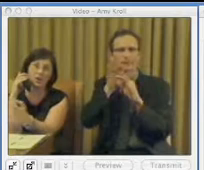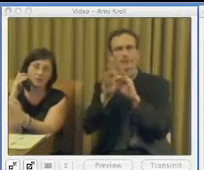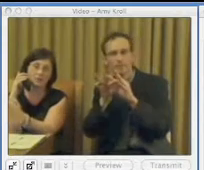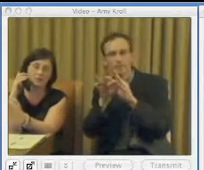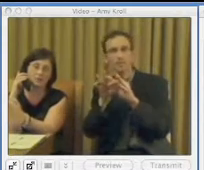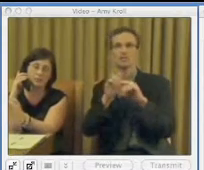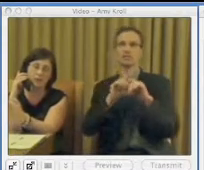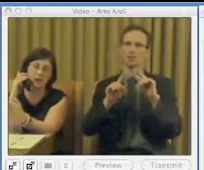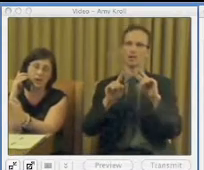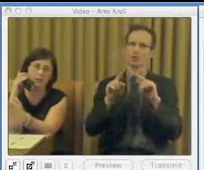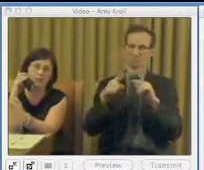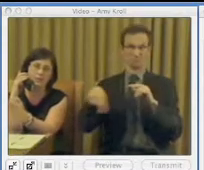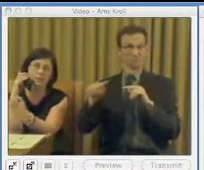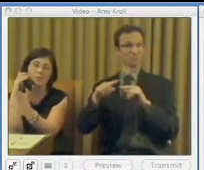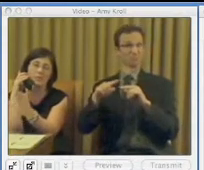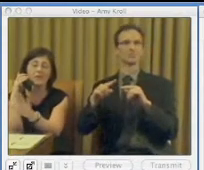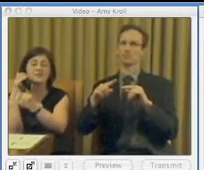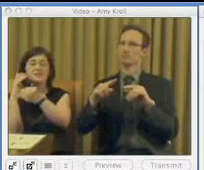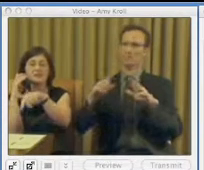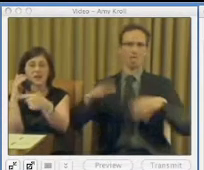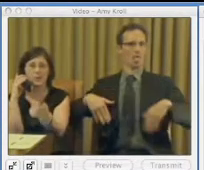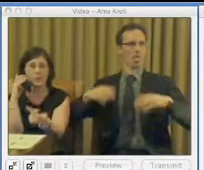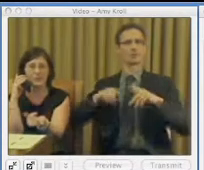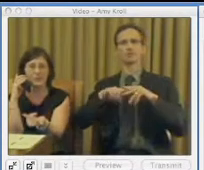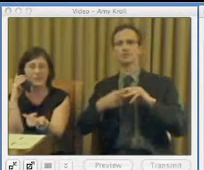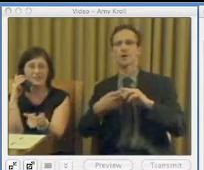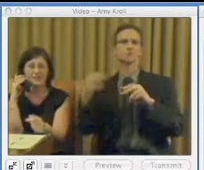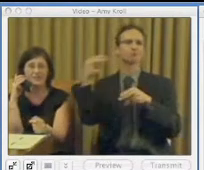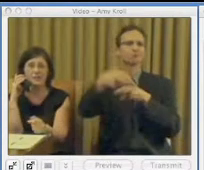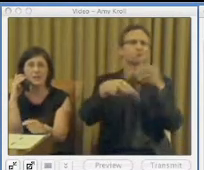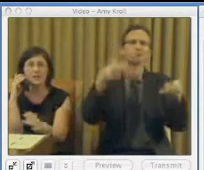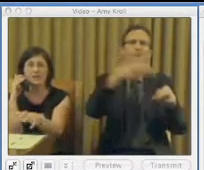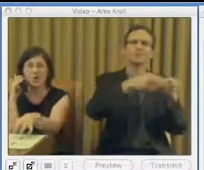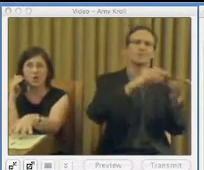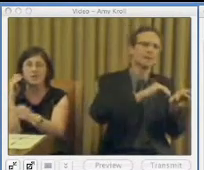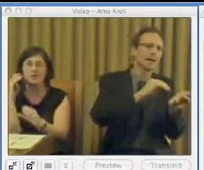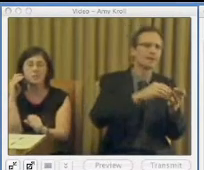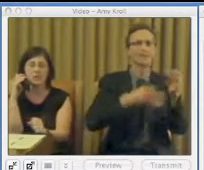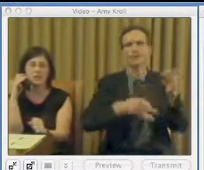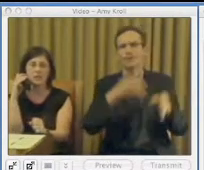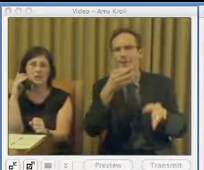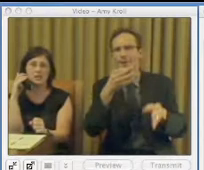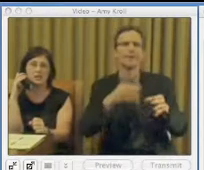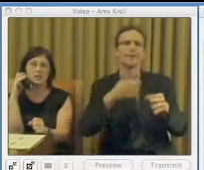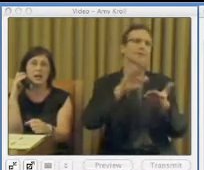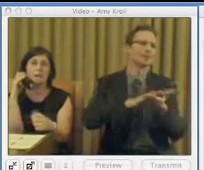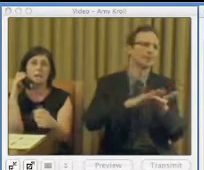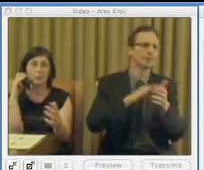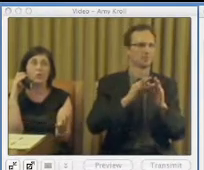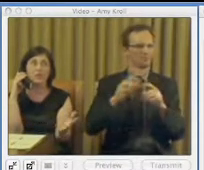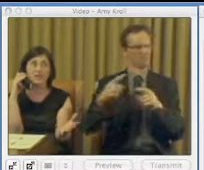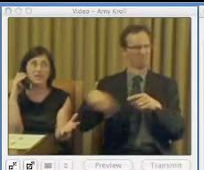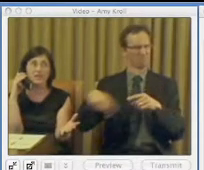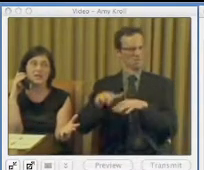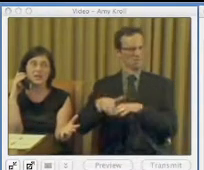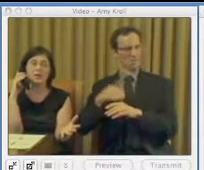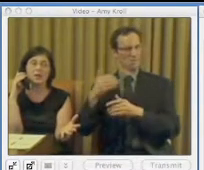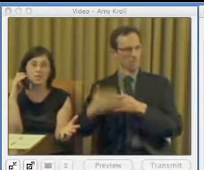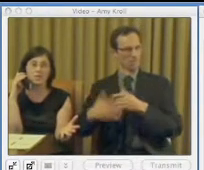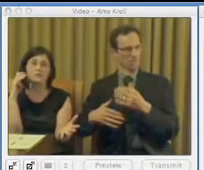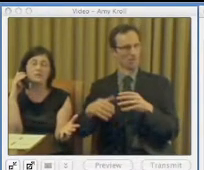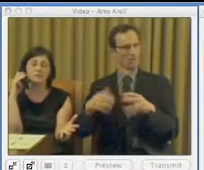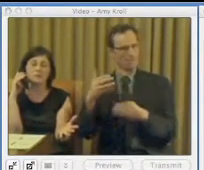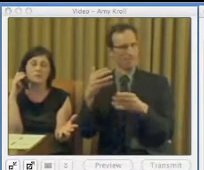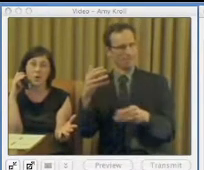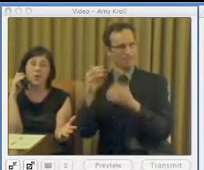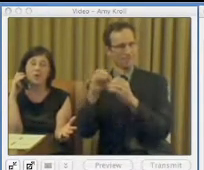in community interpreting, or recognized work in community interpreting, but for us, it's the other way around. We started in the community.